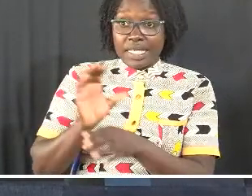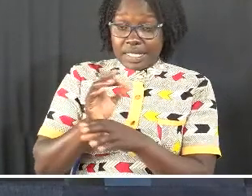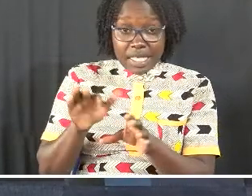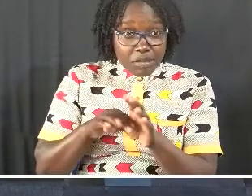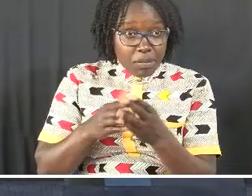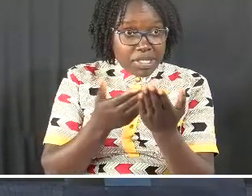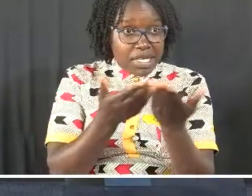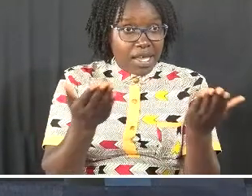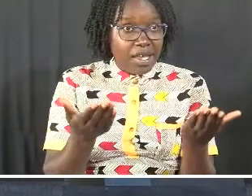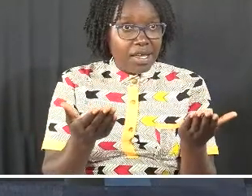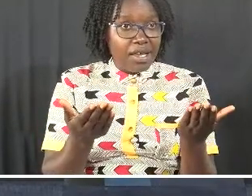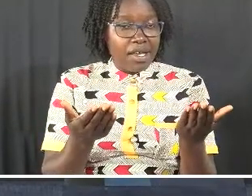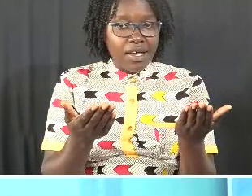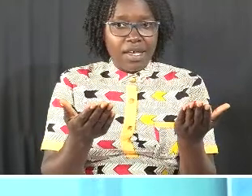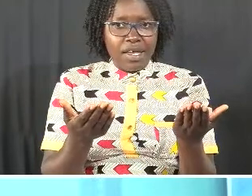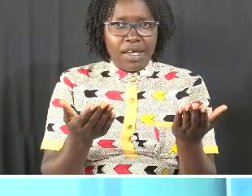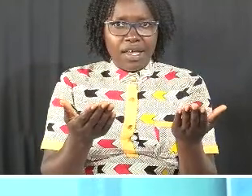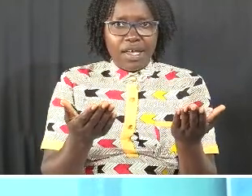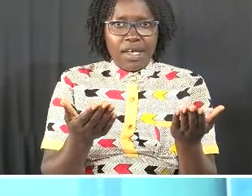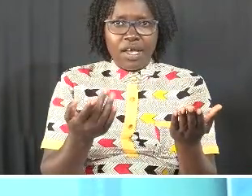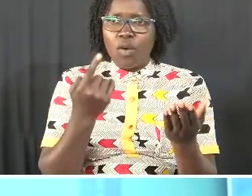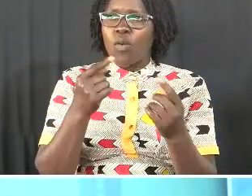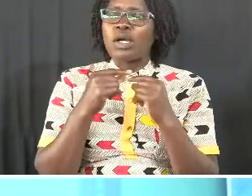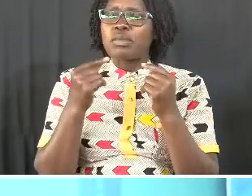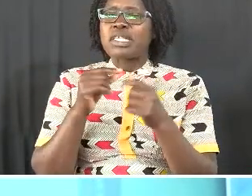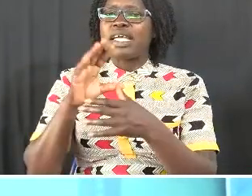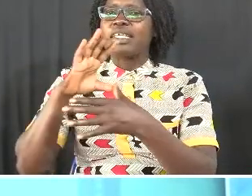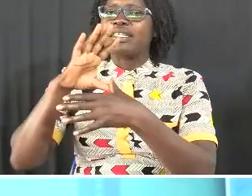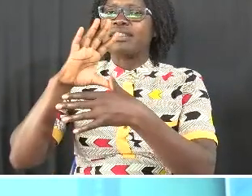Recently, I even saw one pastor in Germany